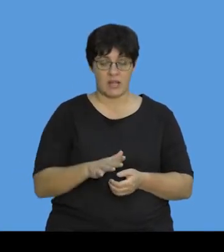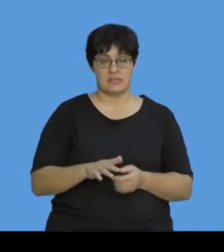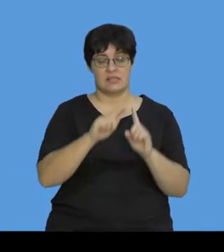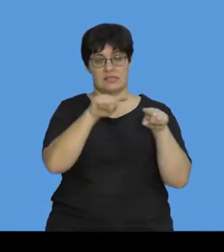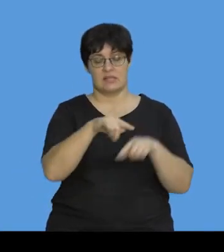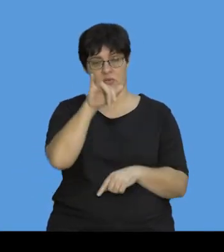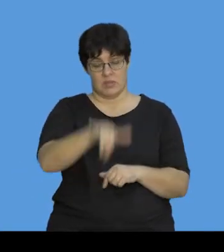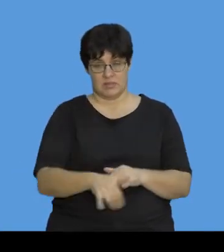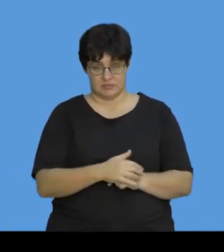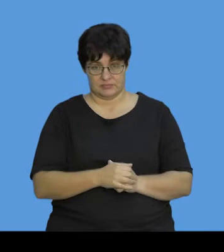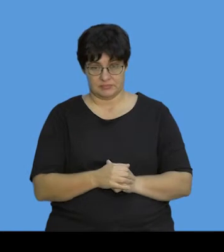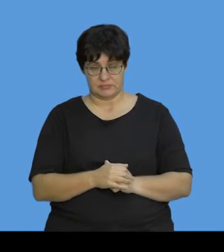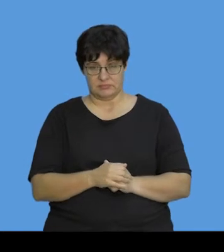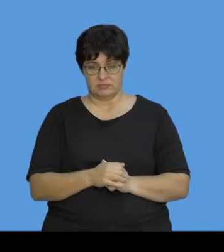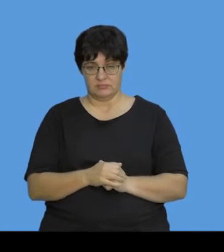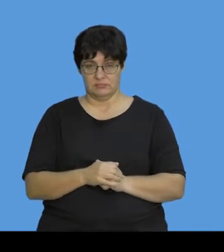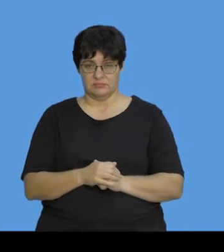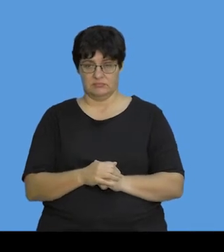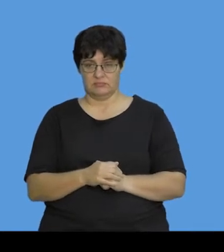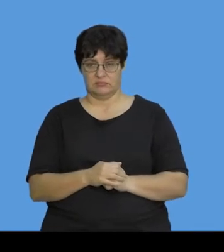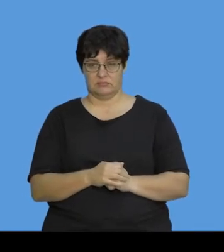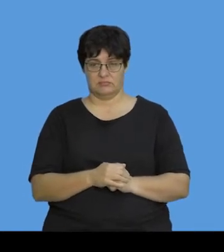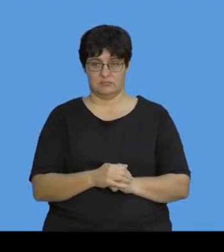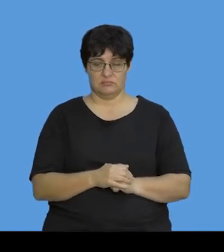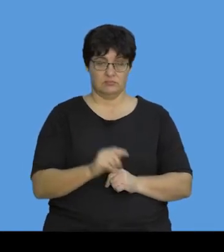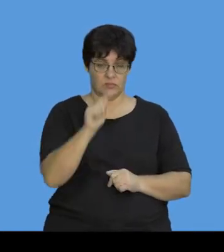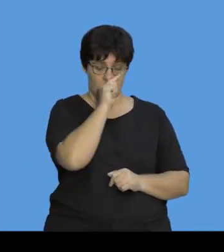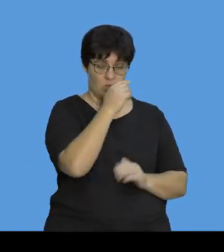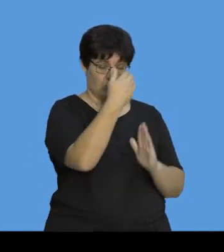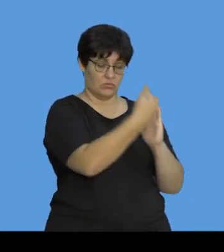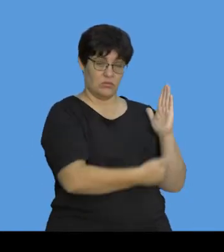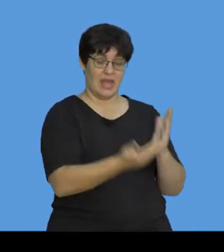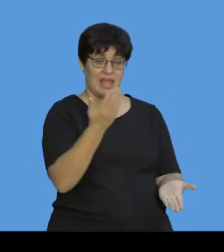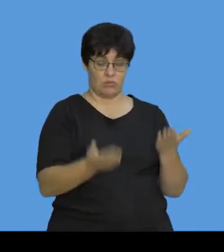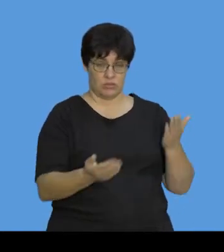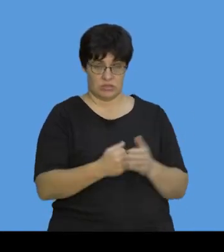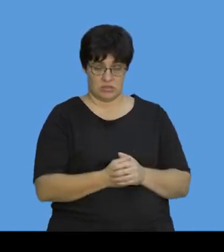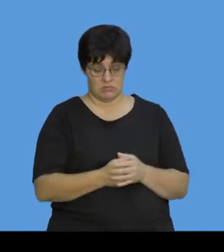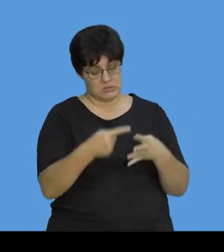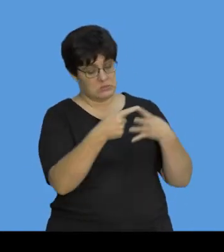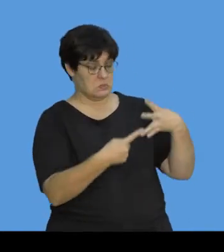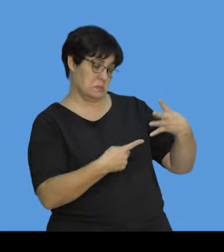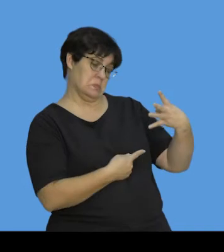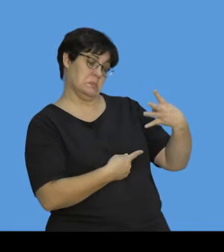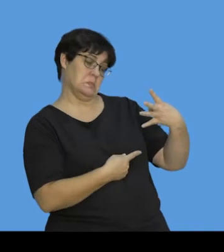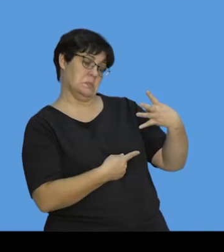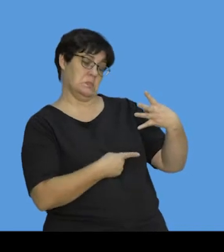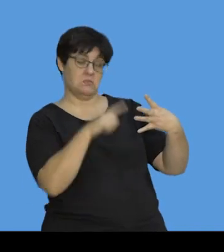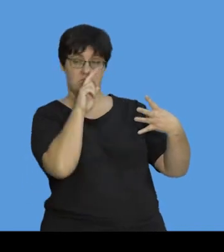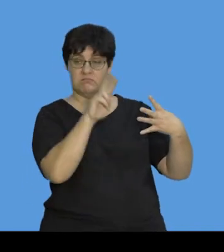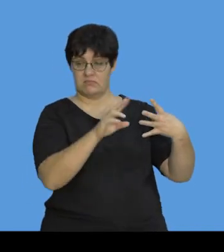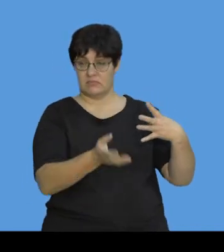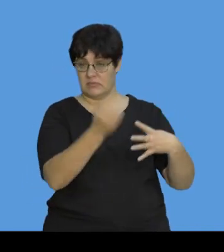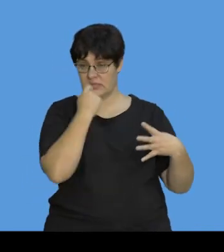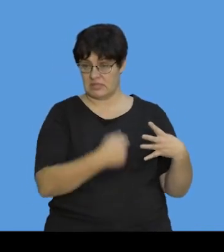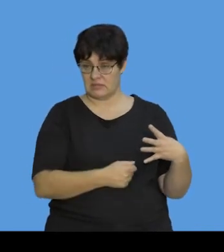y. If you go back and look at your equations, now you've got to make a decision. So let's